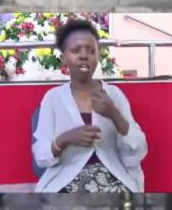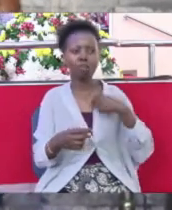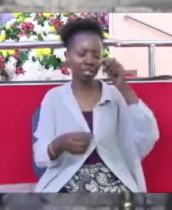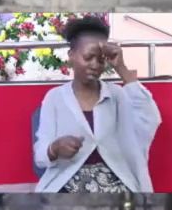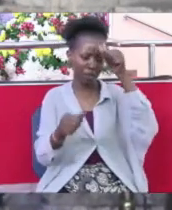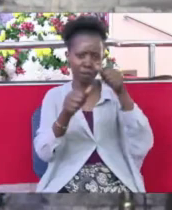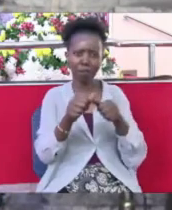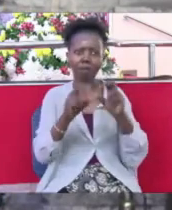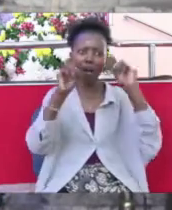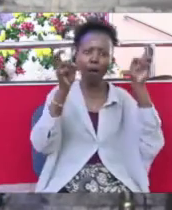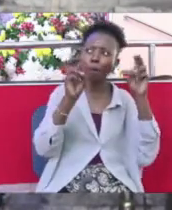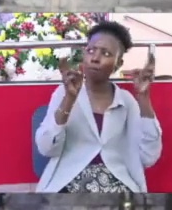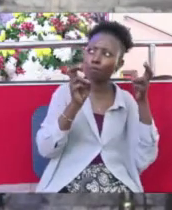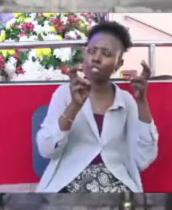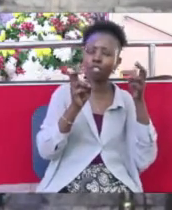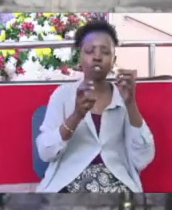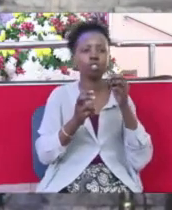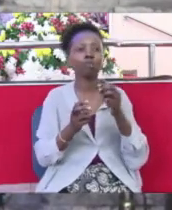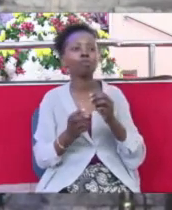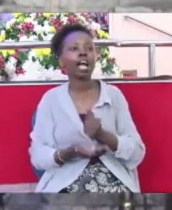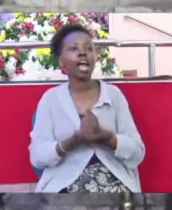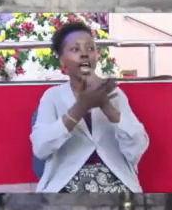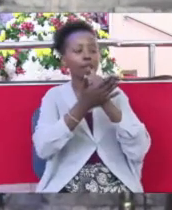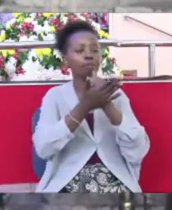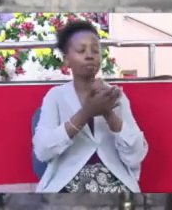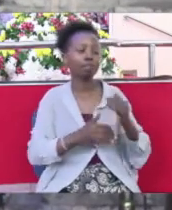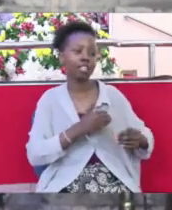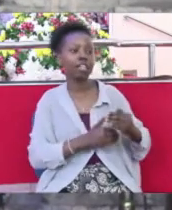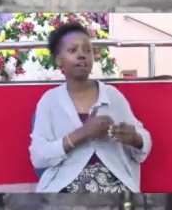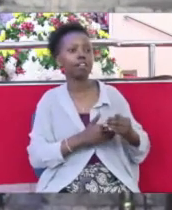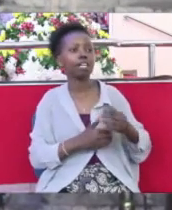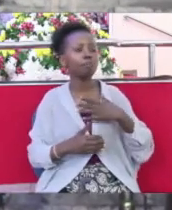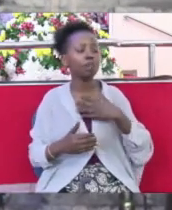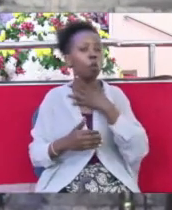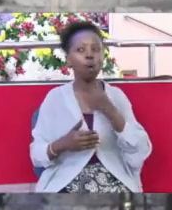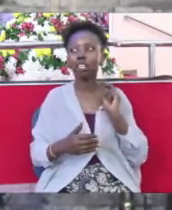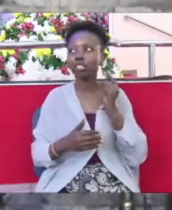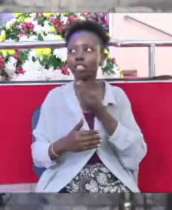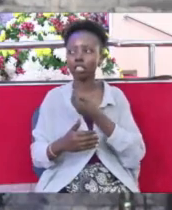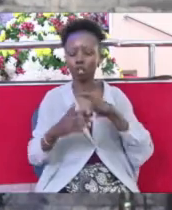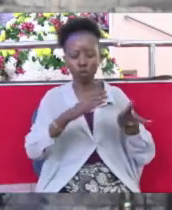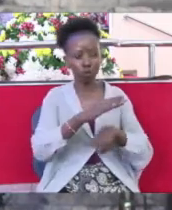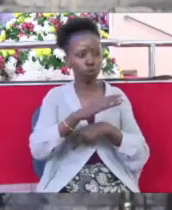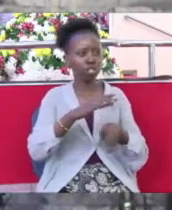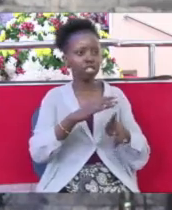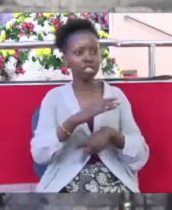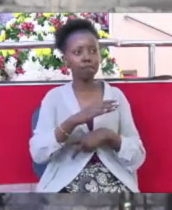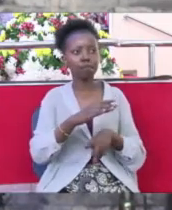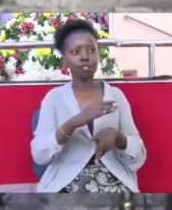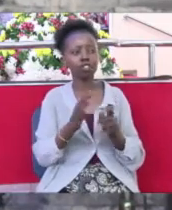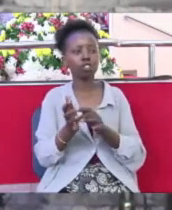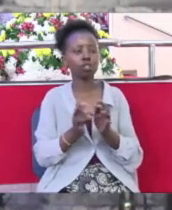was, help is on the way. Ya kwamba msaada uko njiani. And I would like us to read just Psalms 121 verse 1 and 2. Tusome